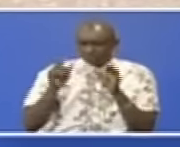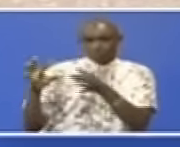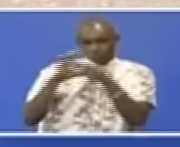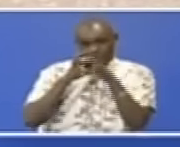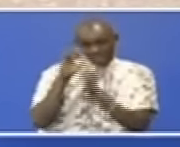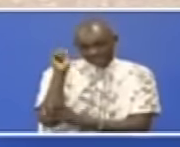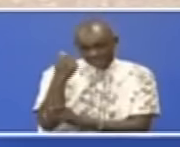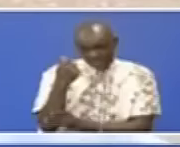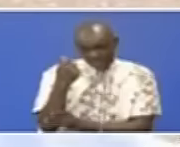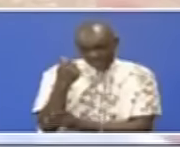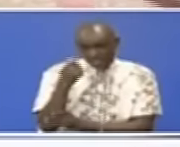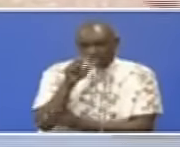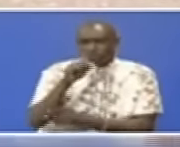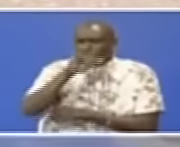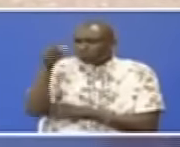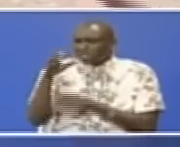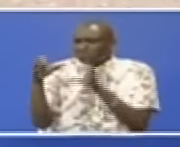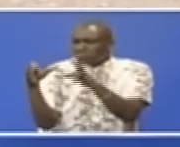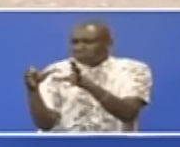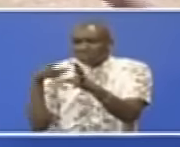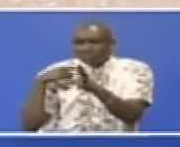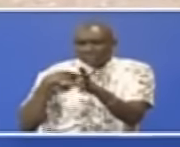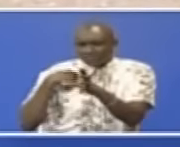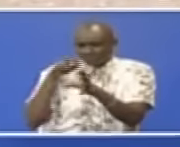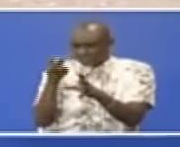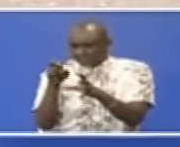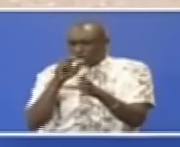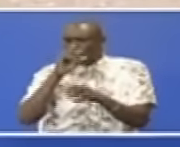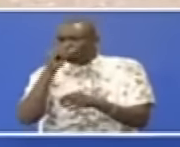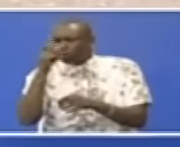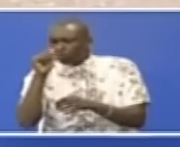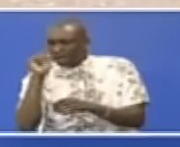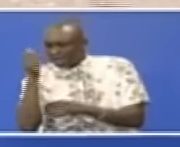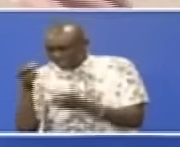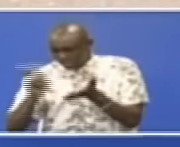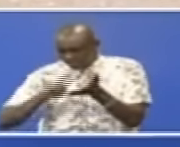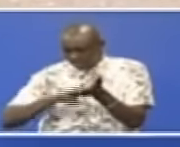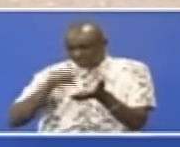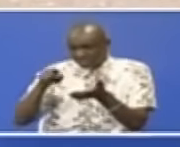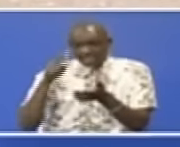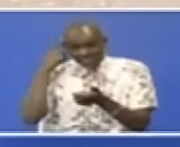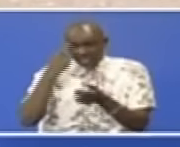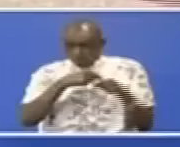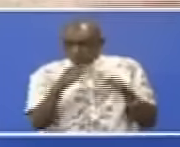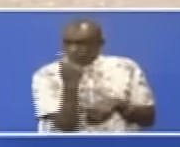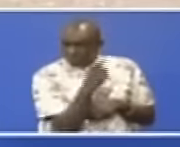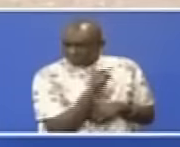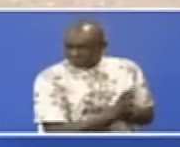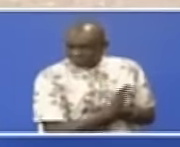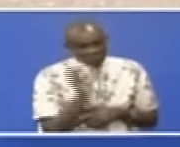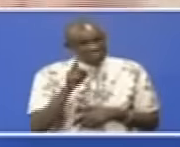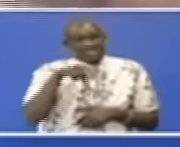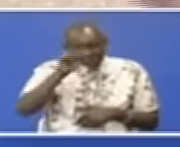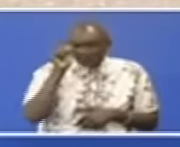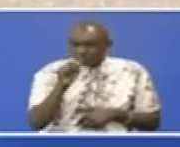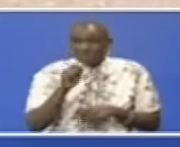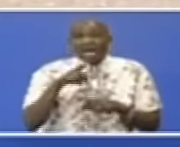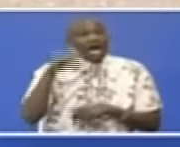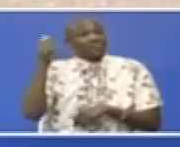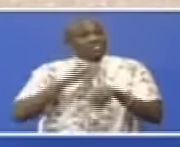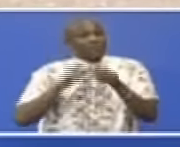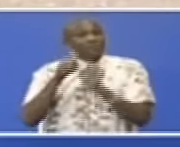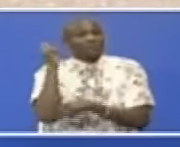country. Let Jubilee not take this matter of the Okoa Kenyan referendum as a court issue. This is a second chance. They reviewed the other